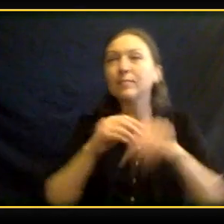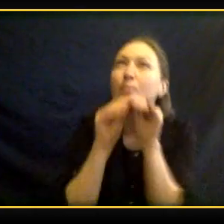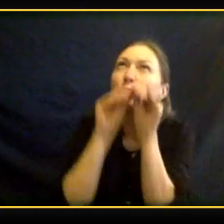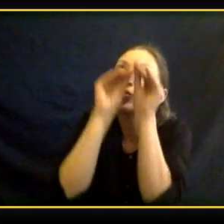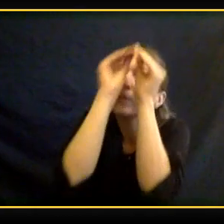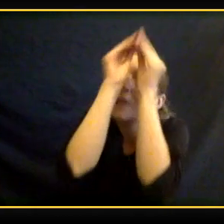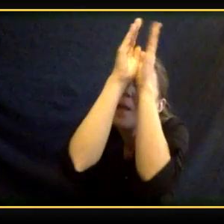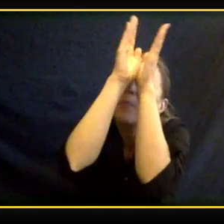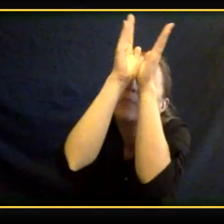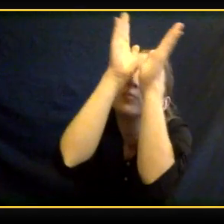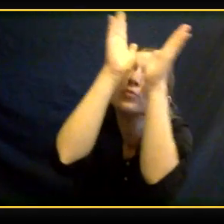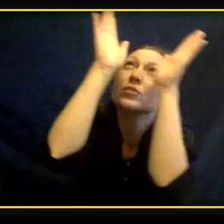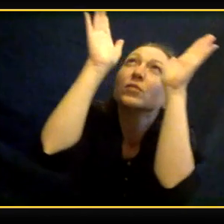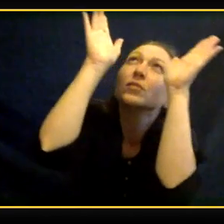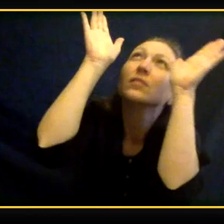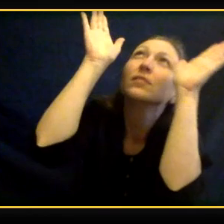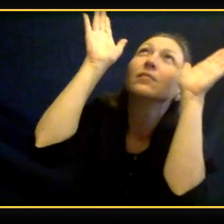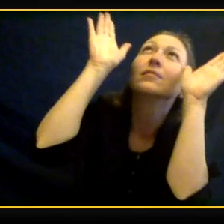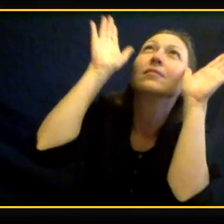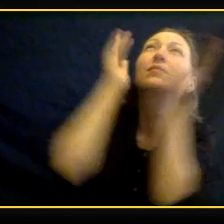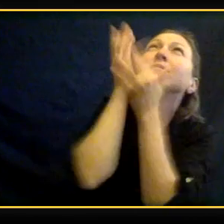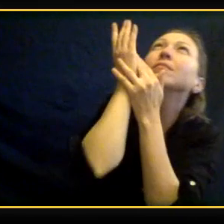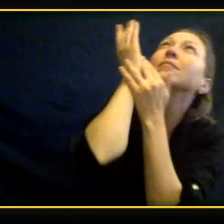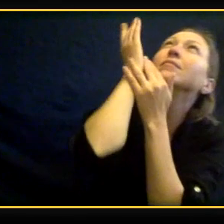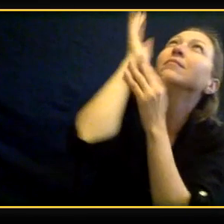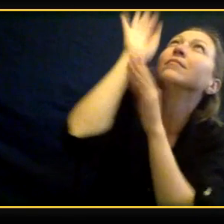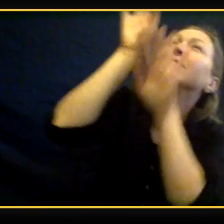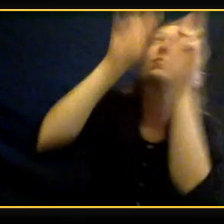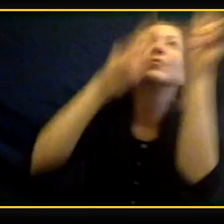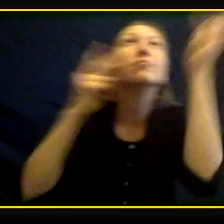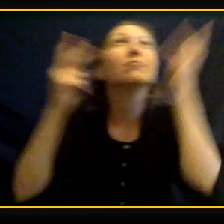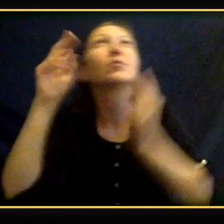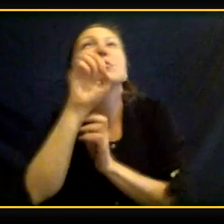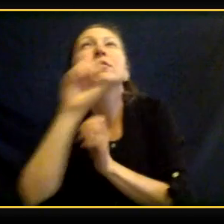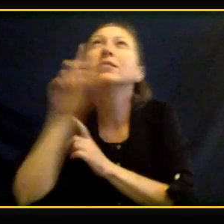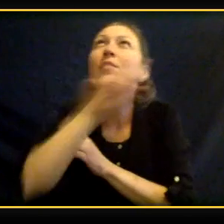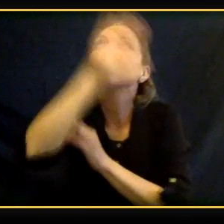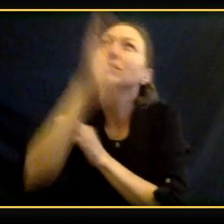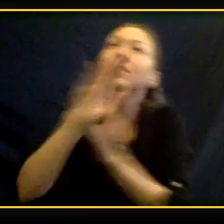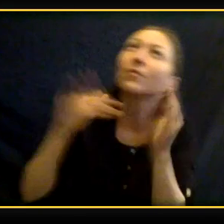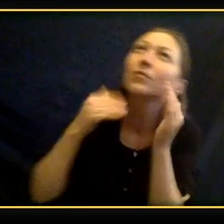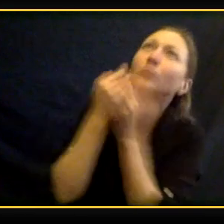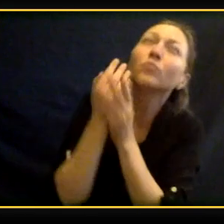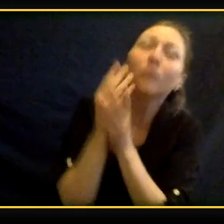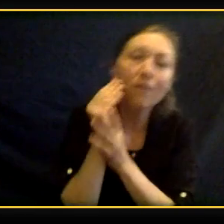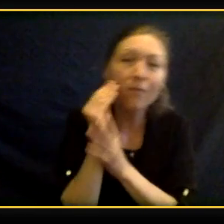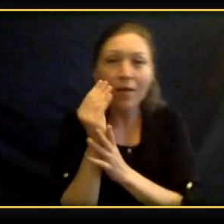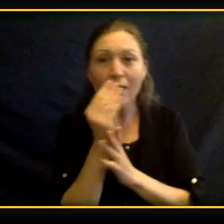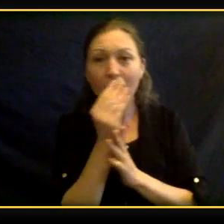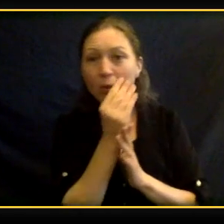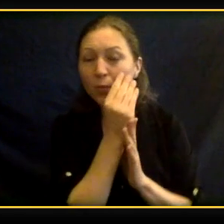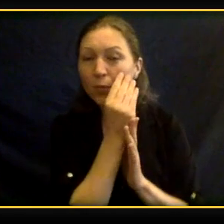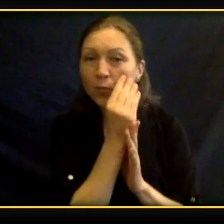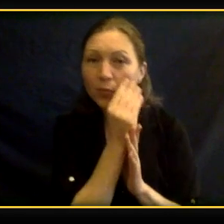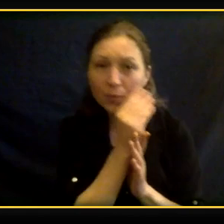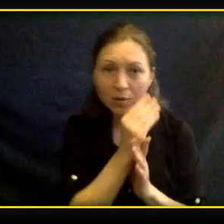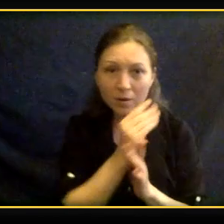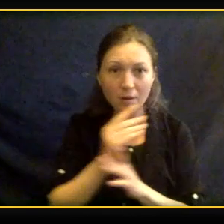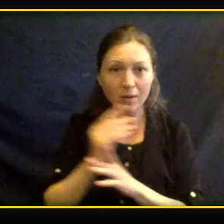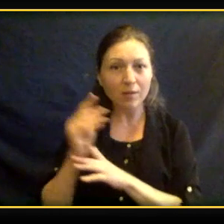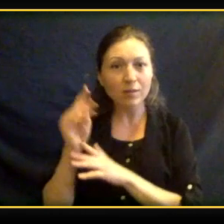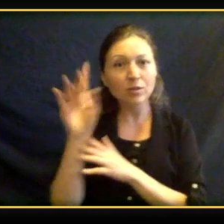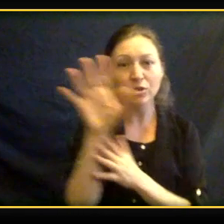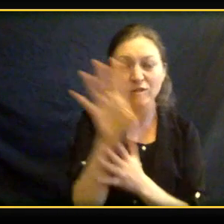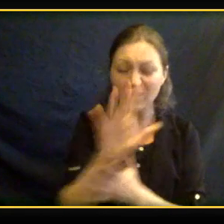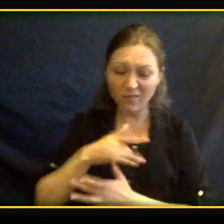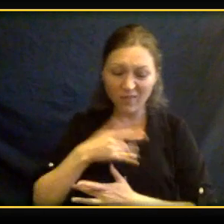Pushing up through the dirt just like a seed, but you're never quite a flower. You grow more just